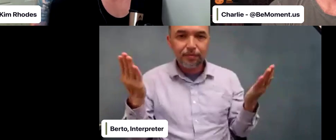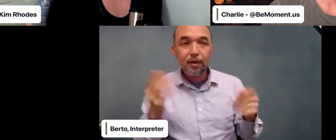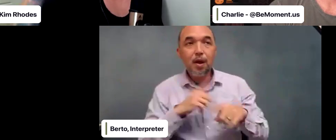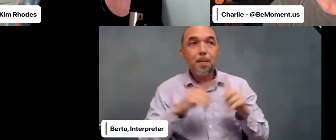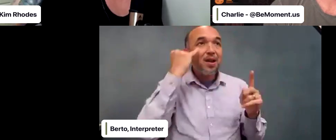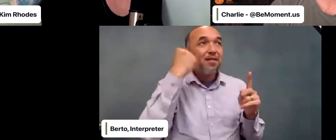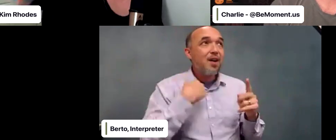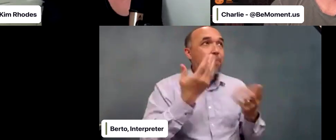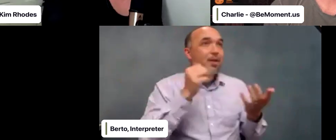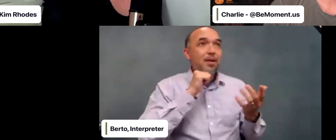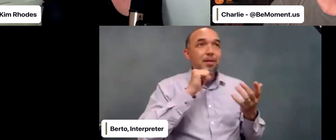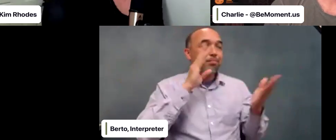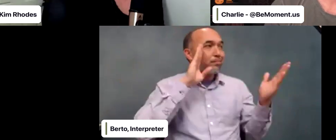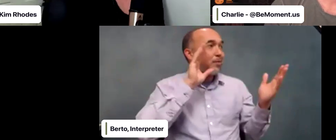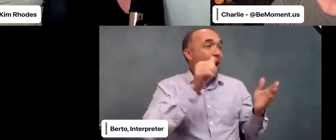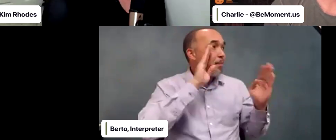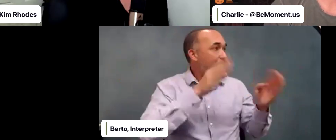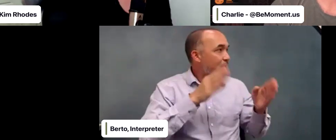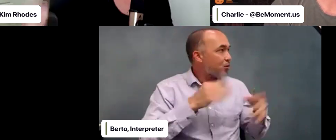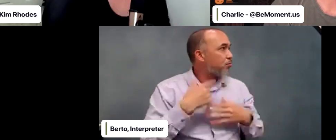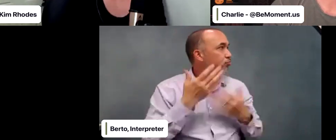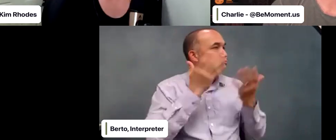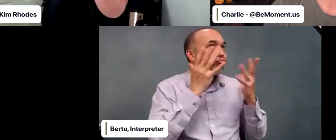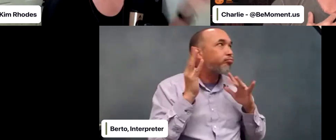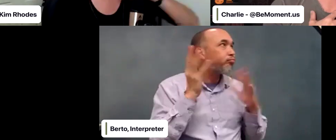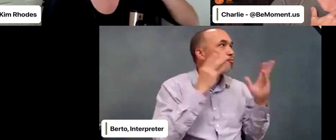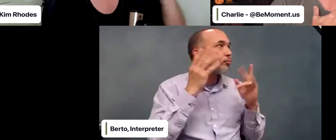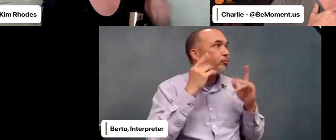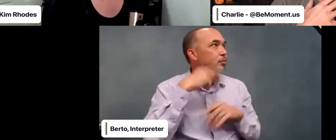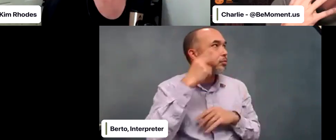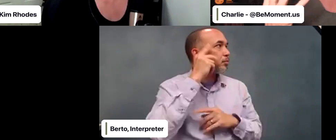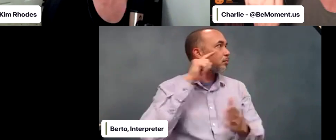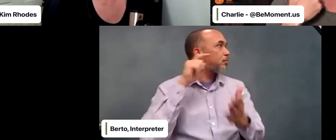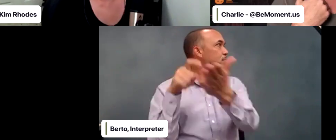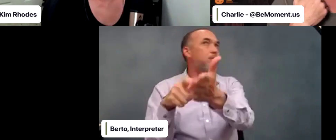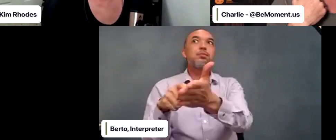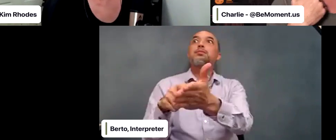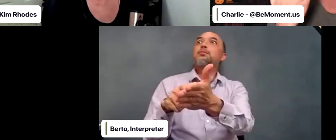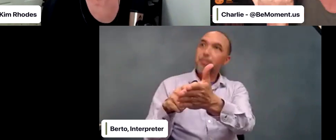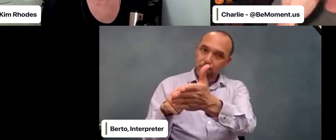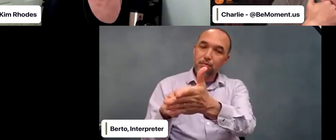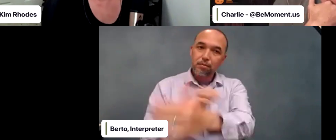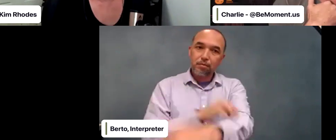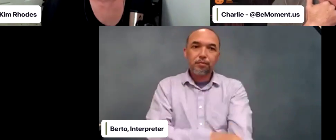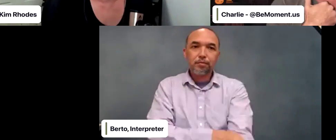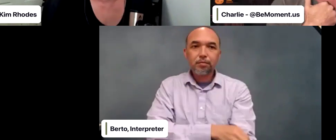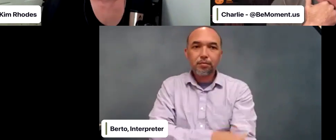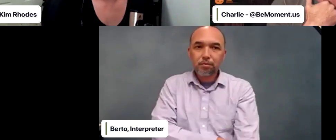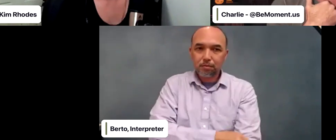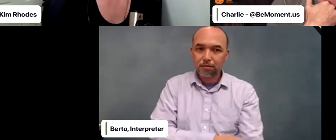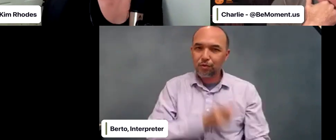that it can ease through the cracks. Right. It's when you're silent or still, that's when the signal can come